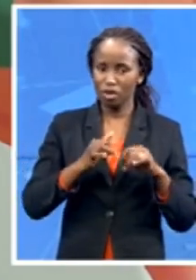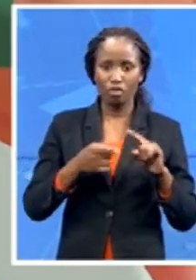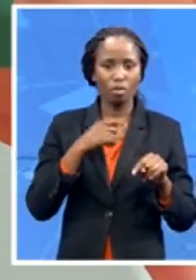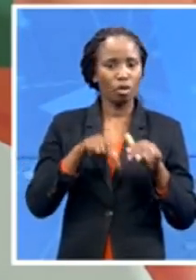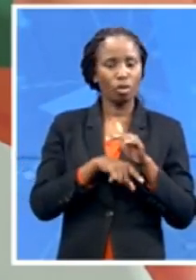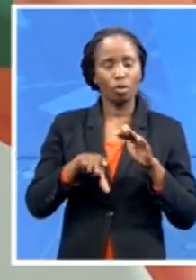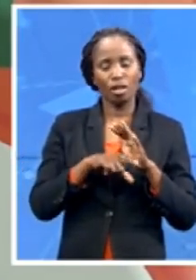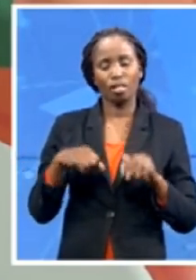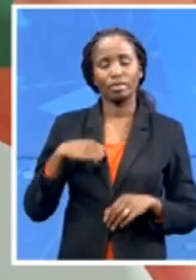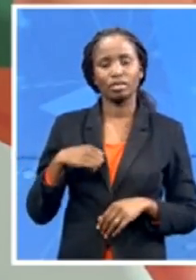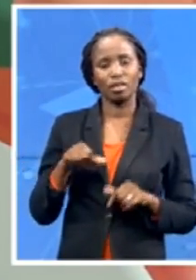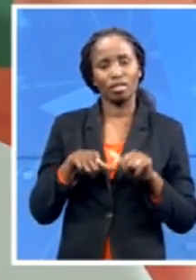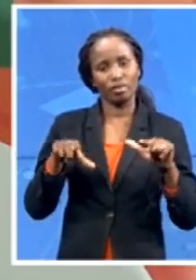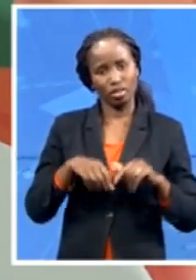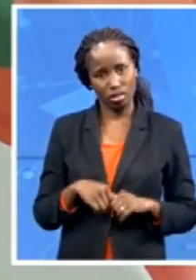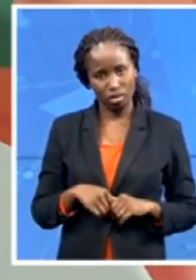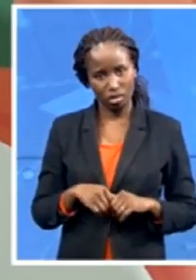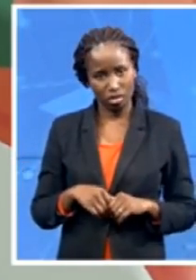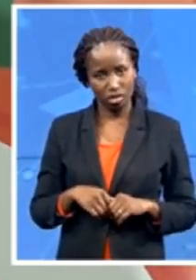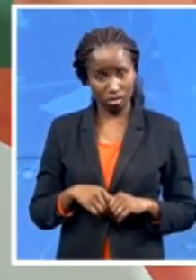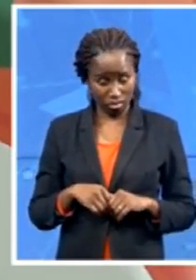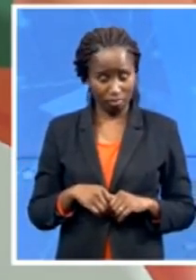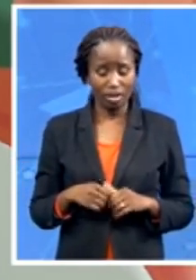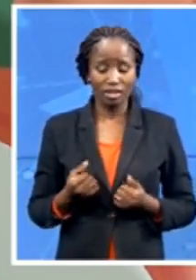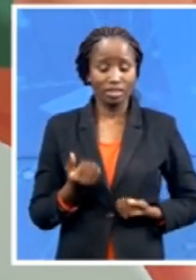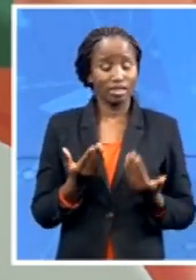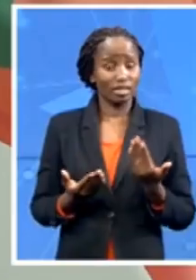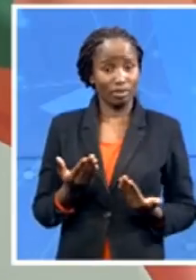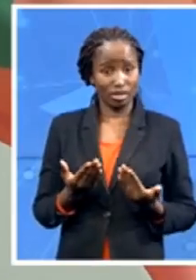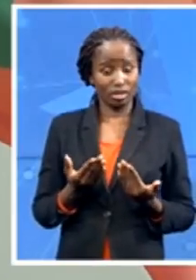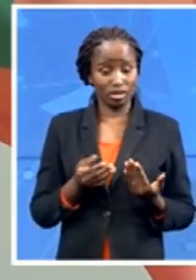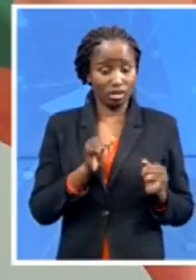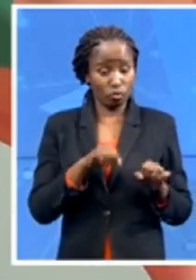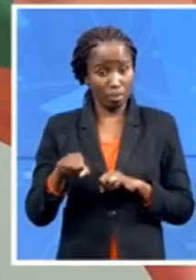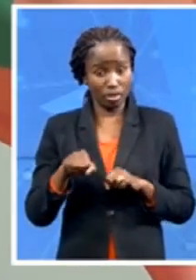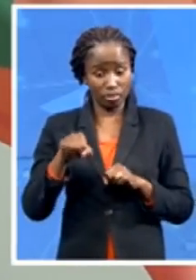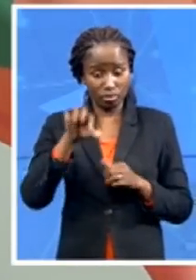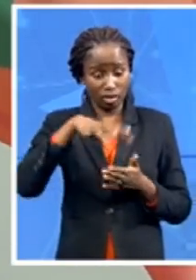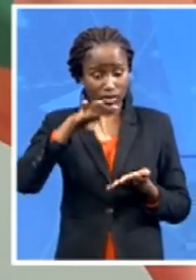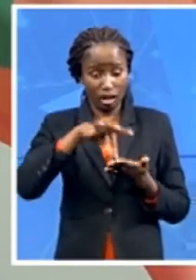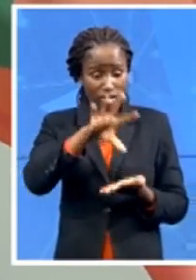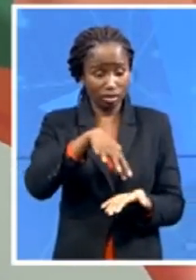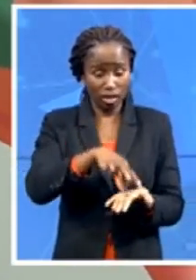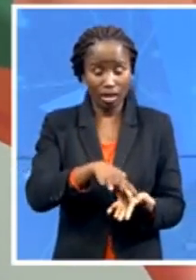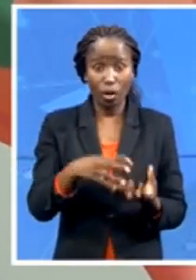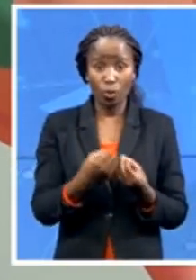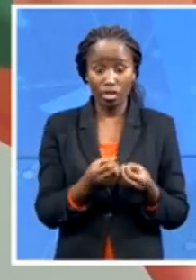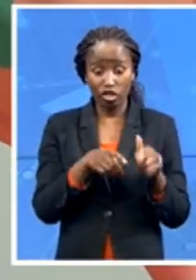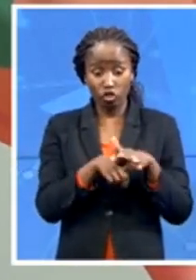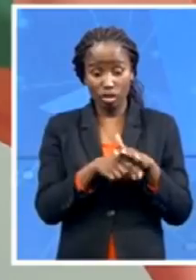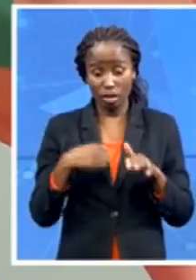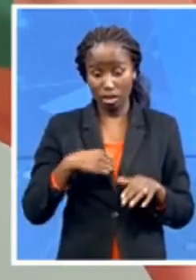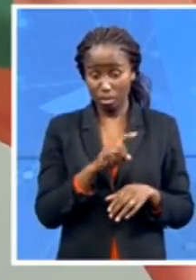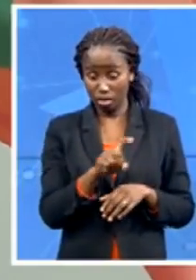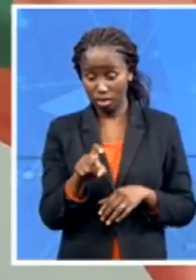that service level agreements are signed with district municipalities. Either model